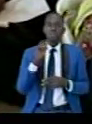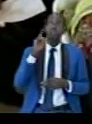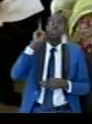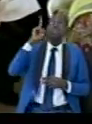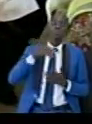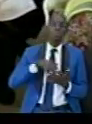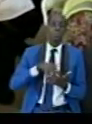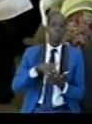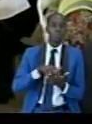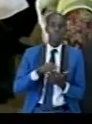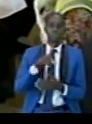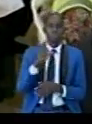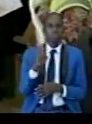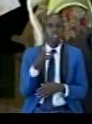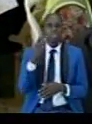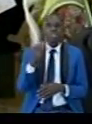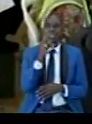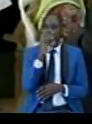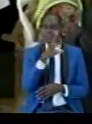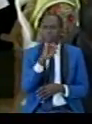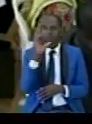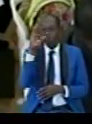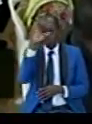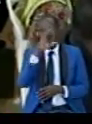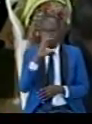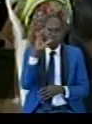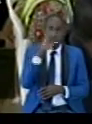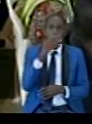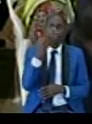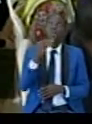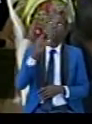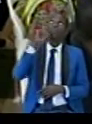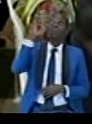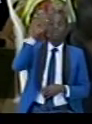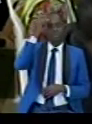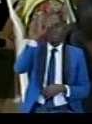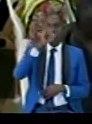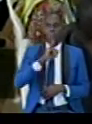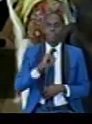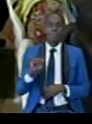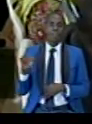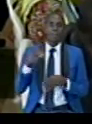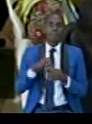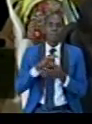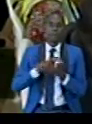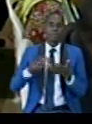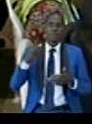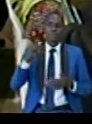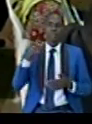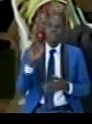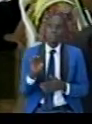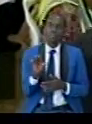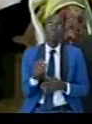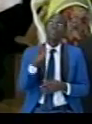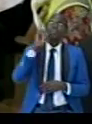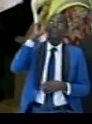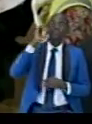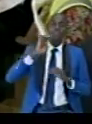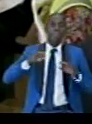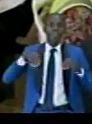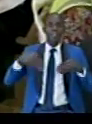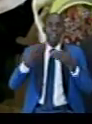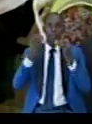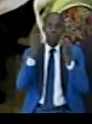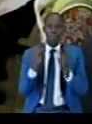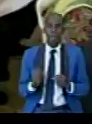no searching of his understanding. Verse 29, he giveth power to the